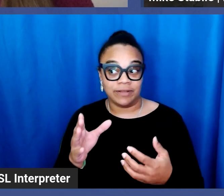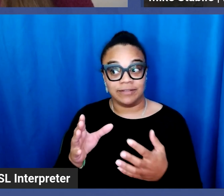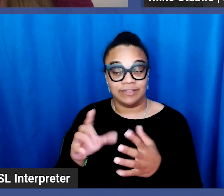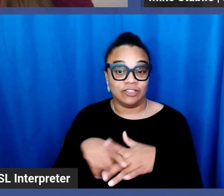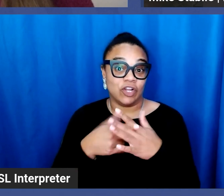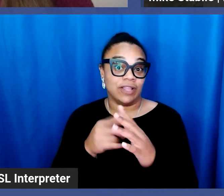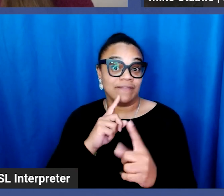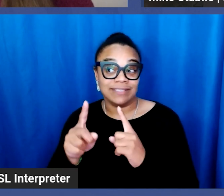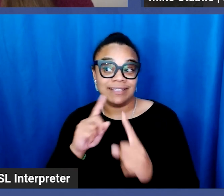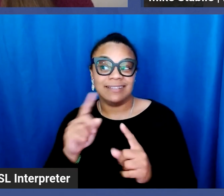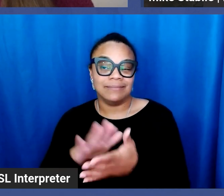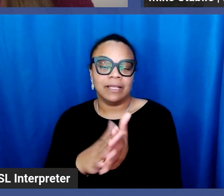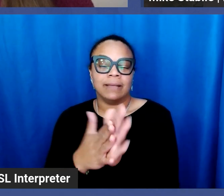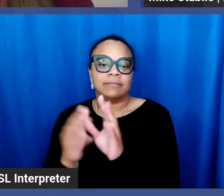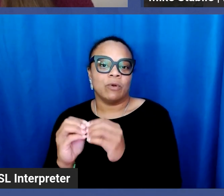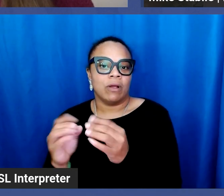that.